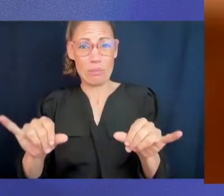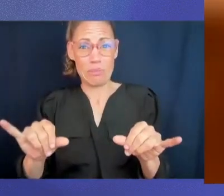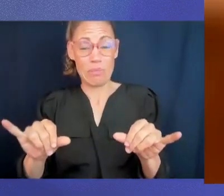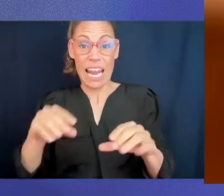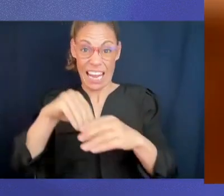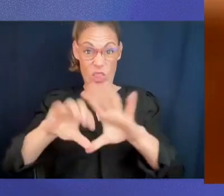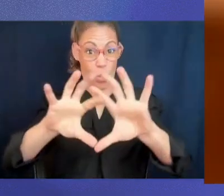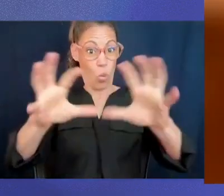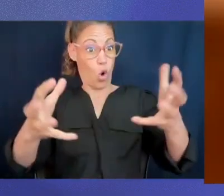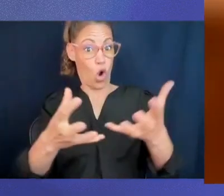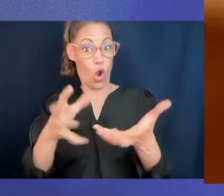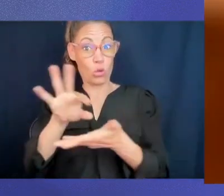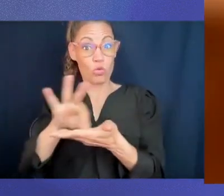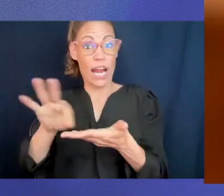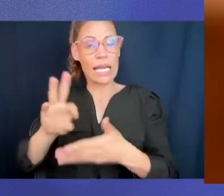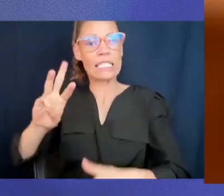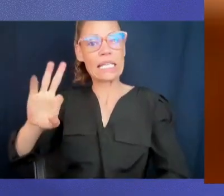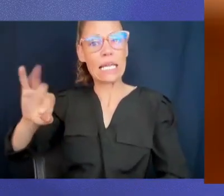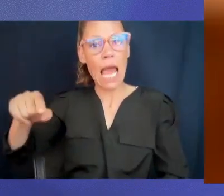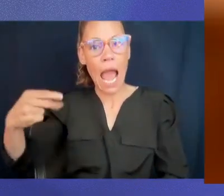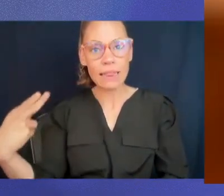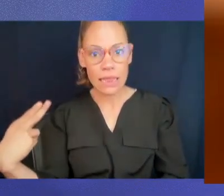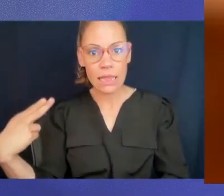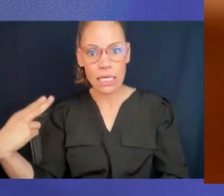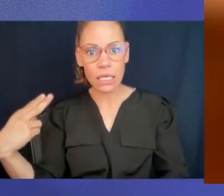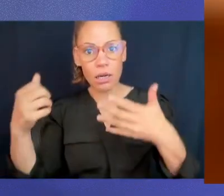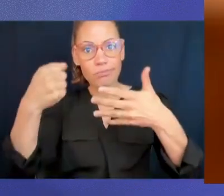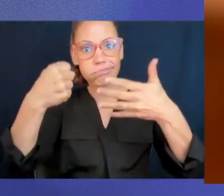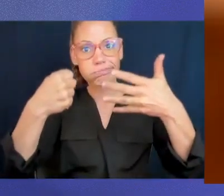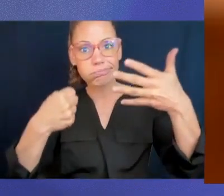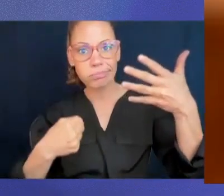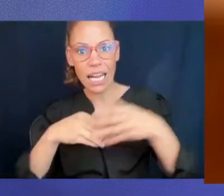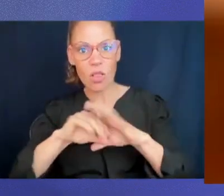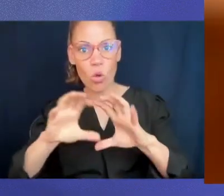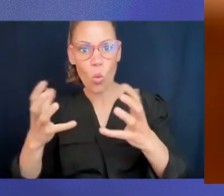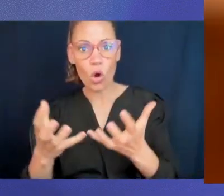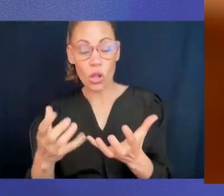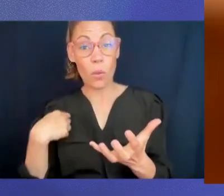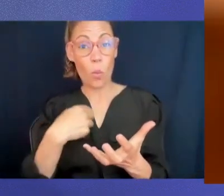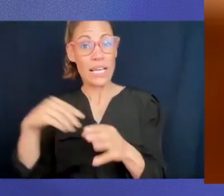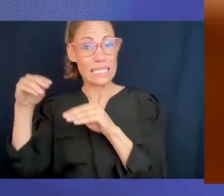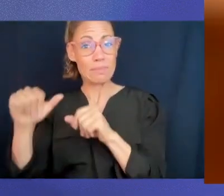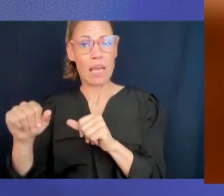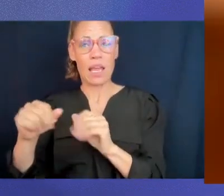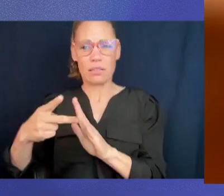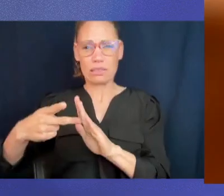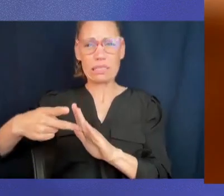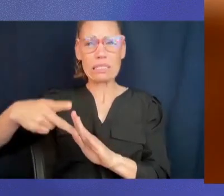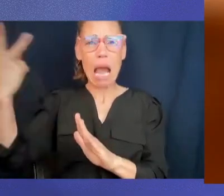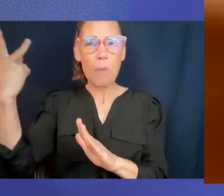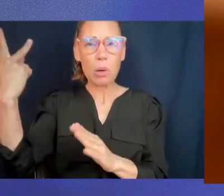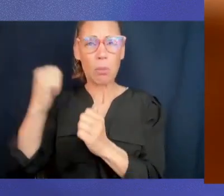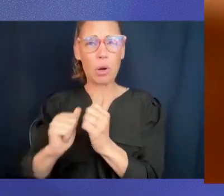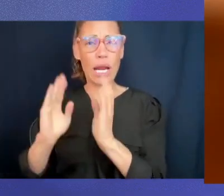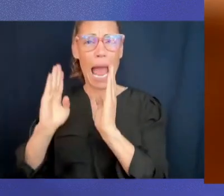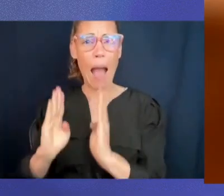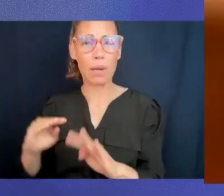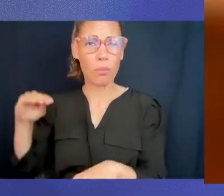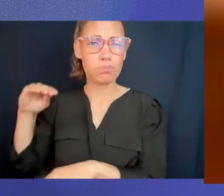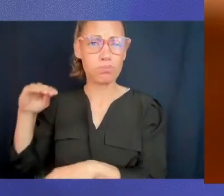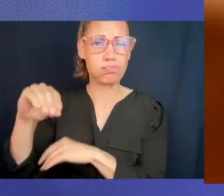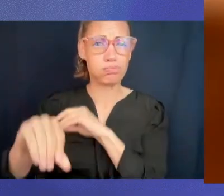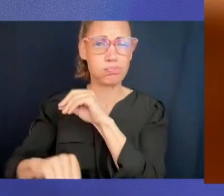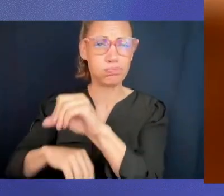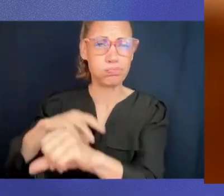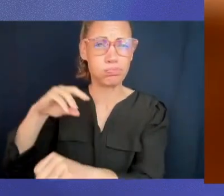double the per capita costs of the next most costly systems. The next most costly system is in Switzerland,